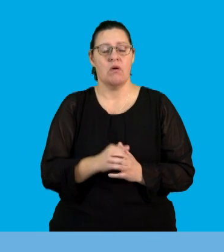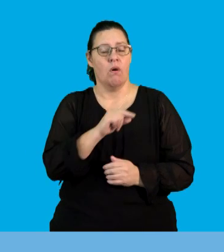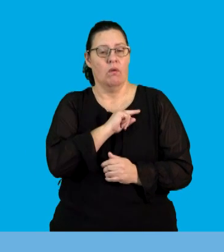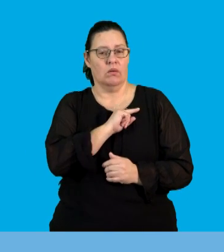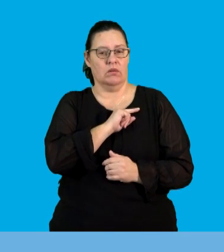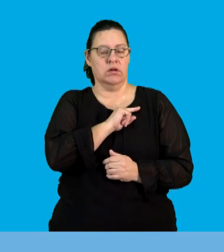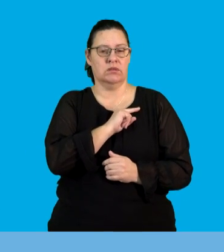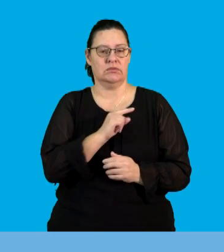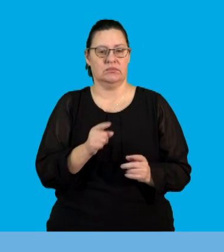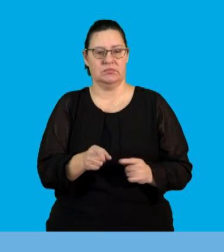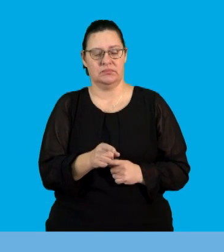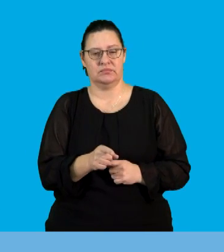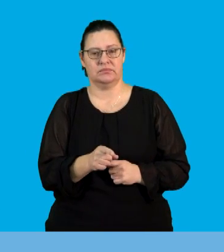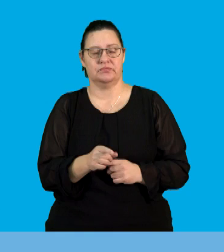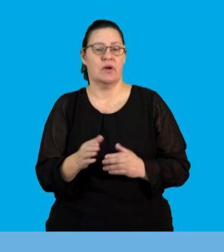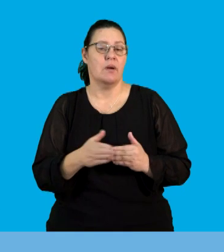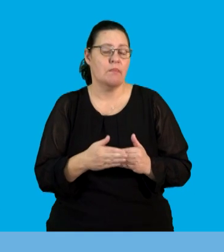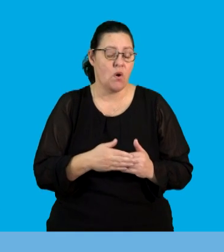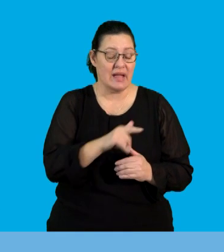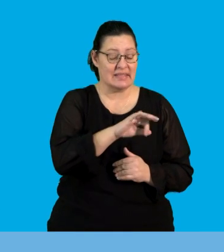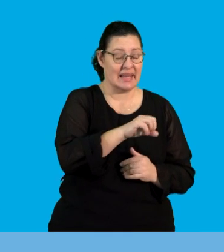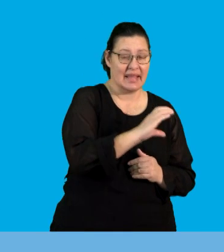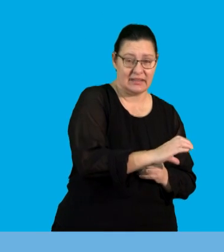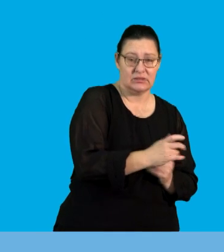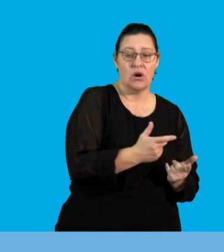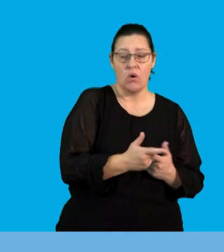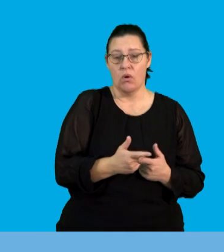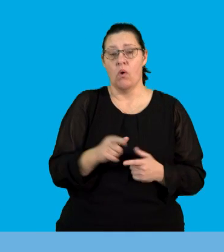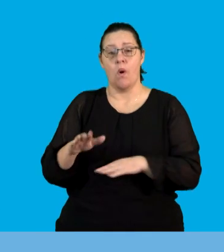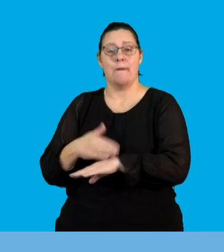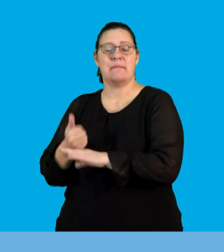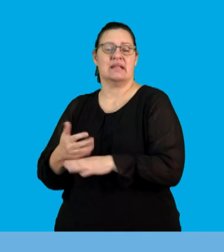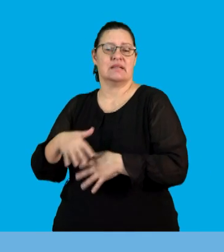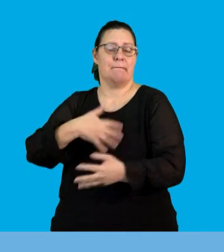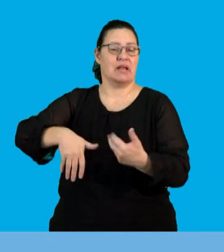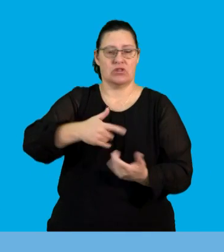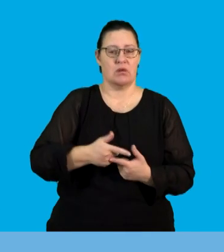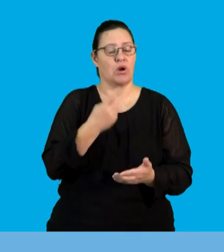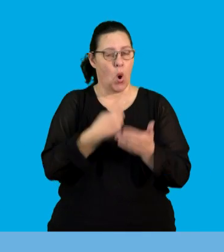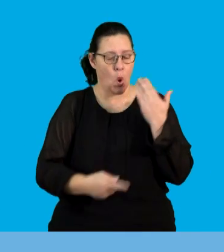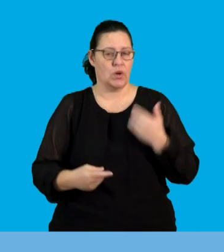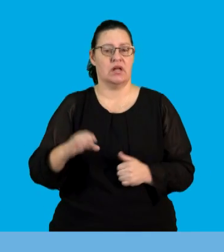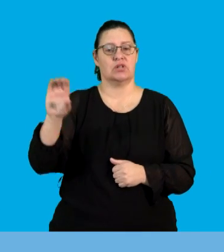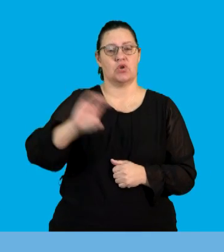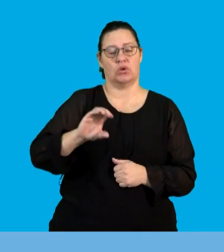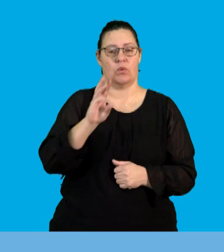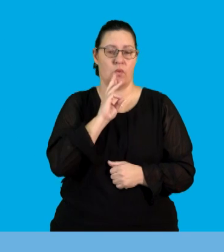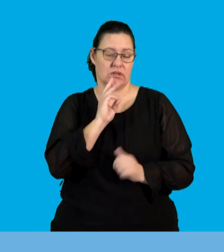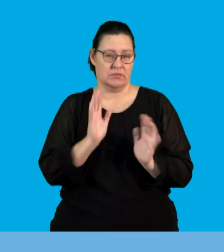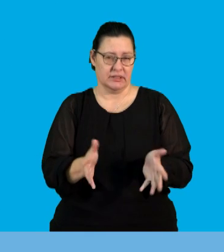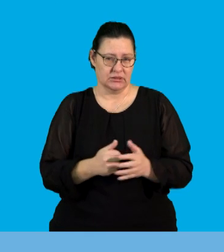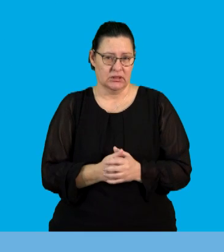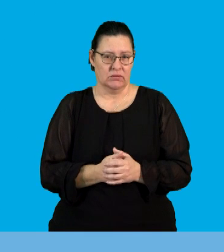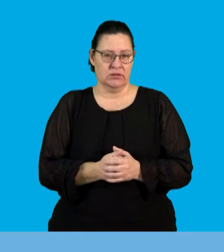is that due to the reaction, there is no longer an acidic or an acid nor a base mixture, but only salt